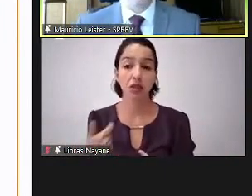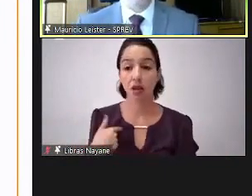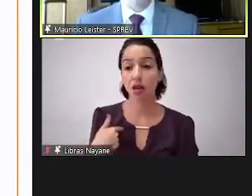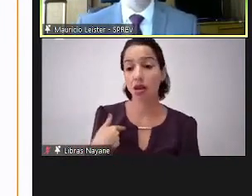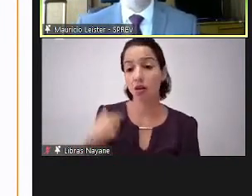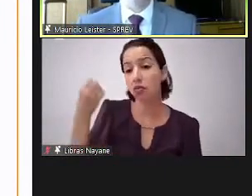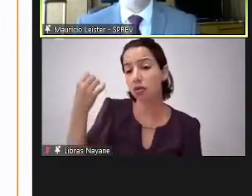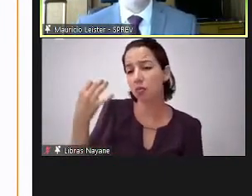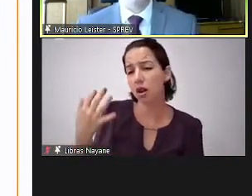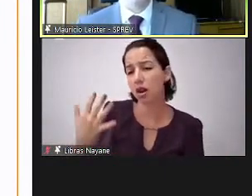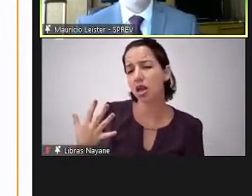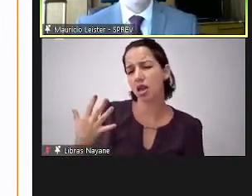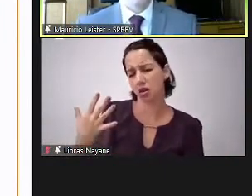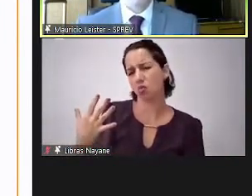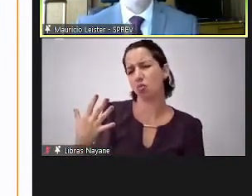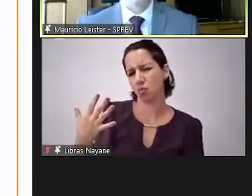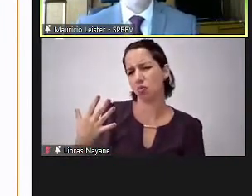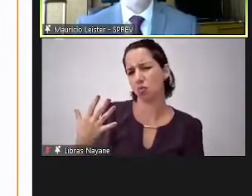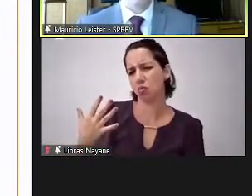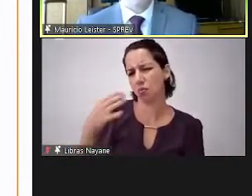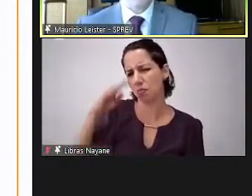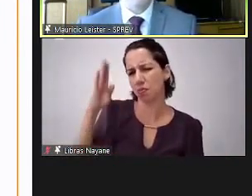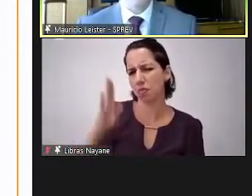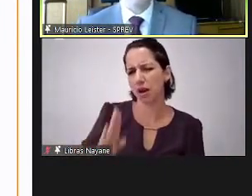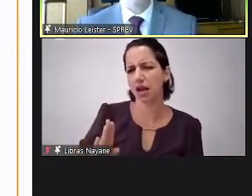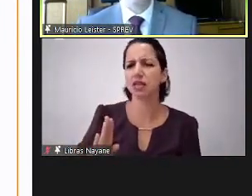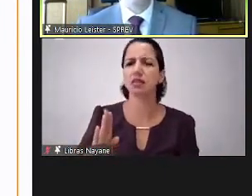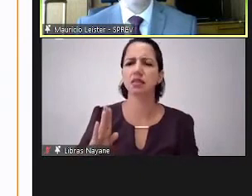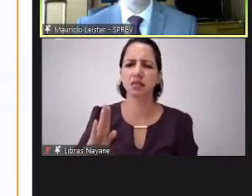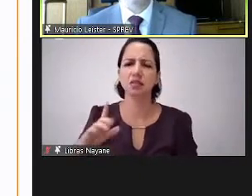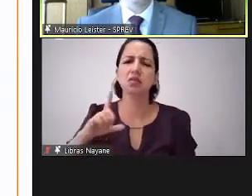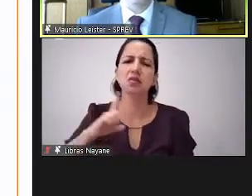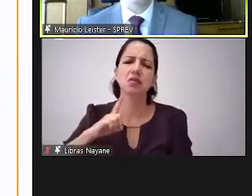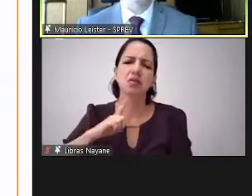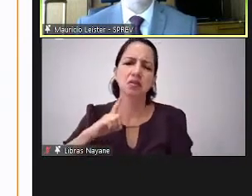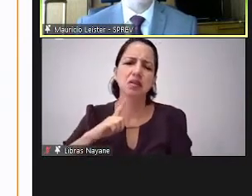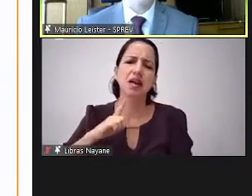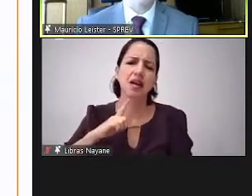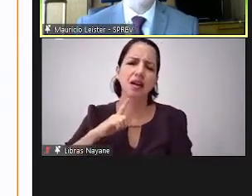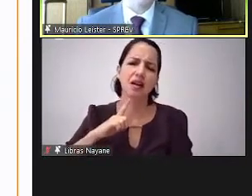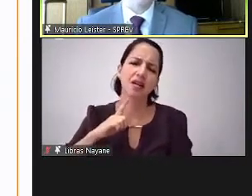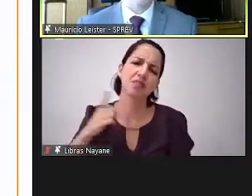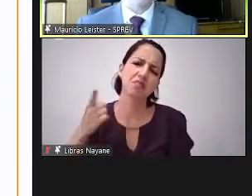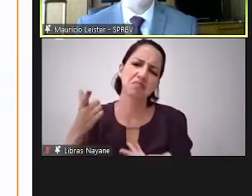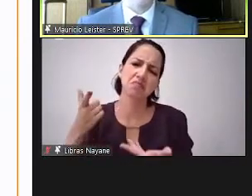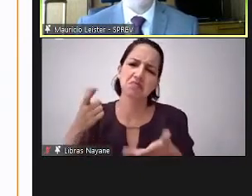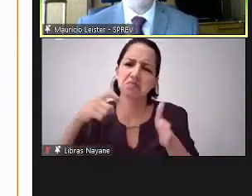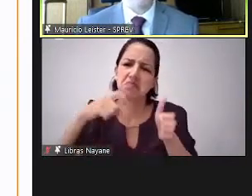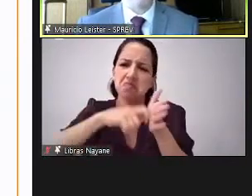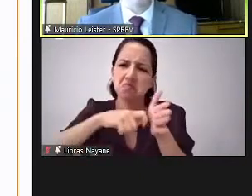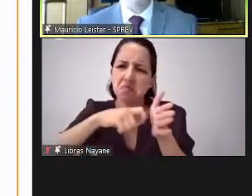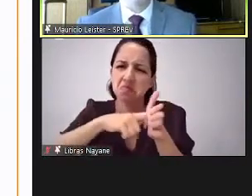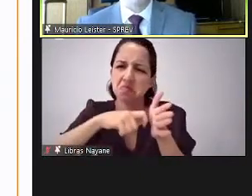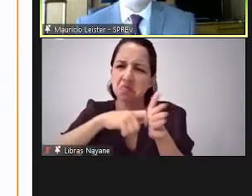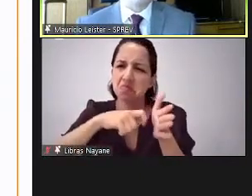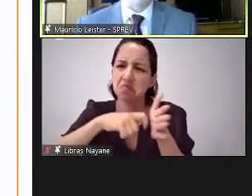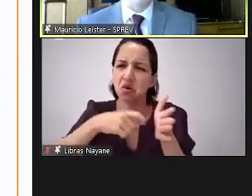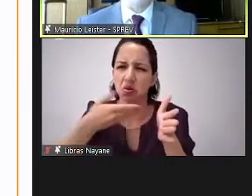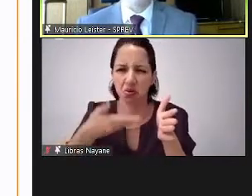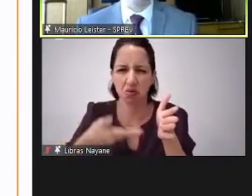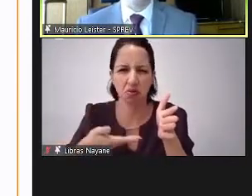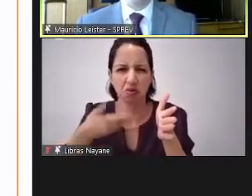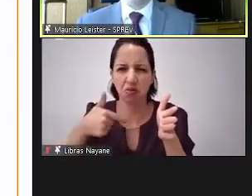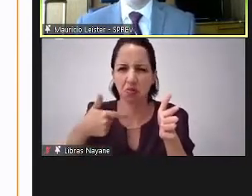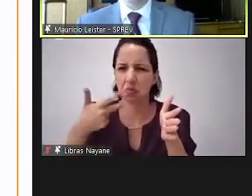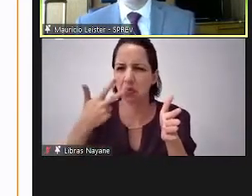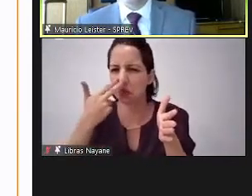going to be promoted. So when we talk about the developed countries, the advantage of the person that